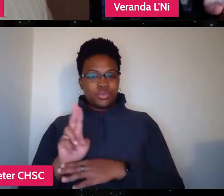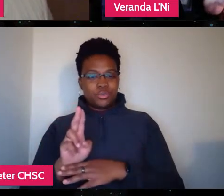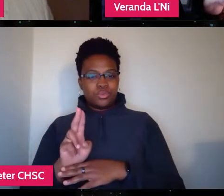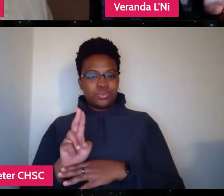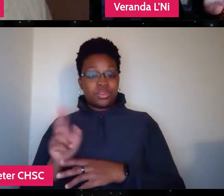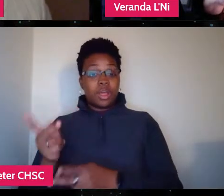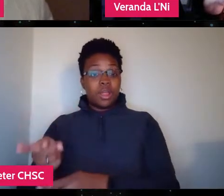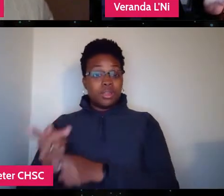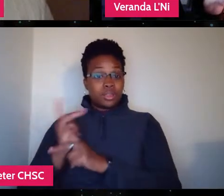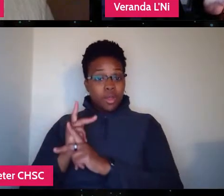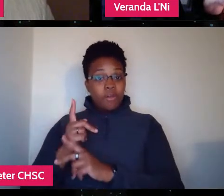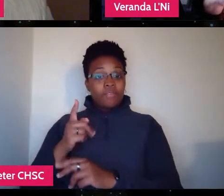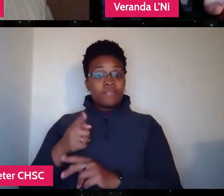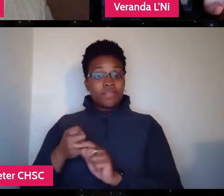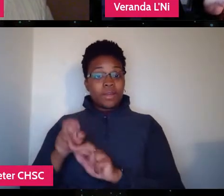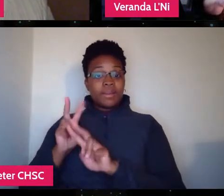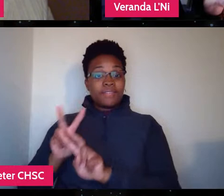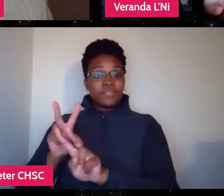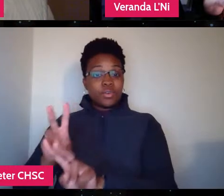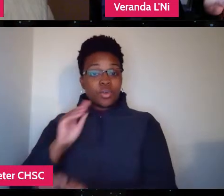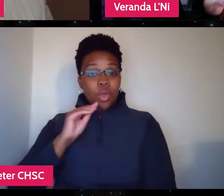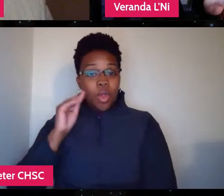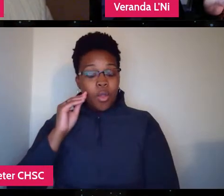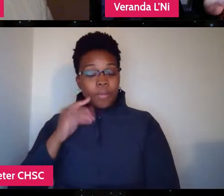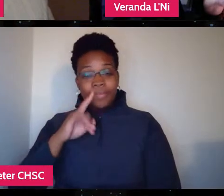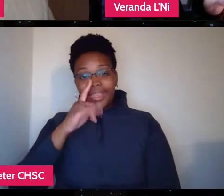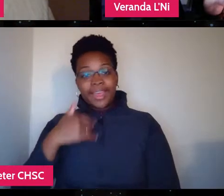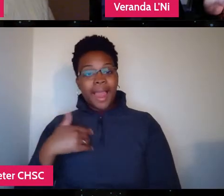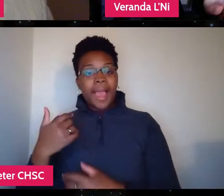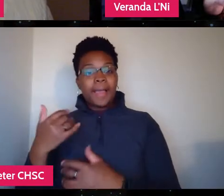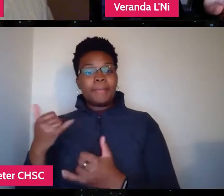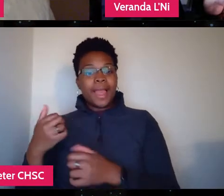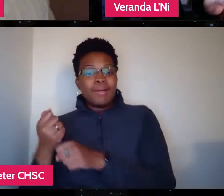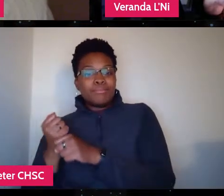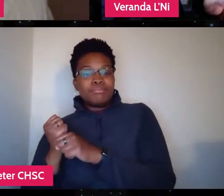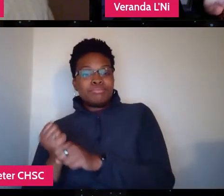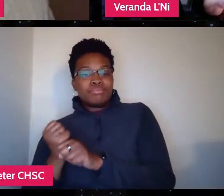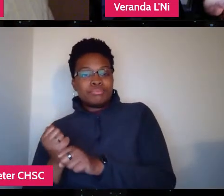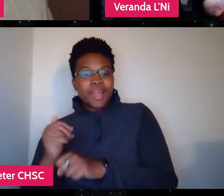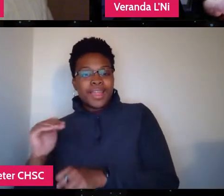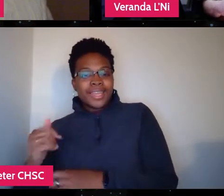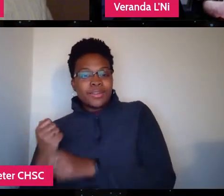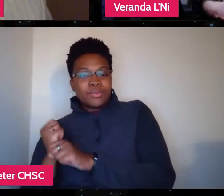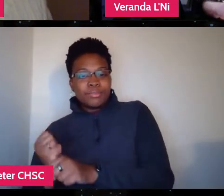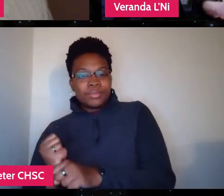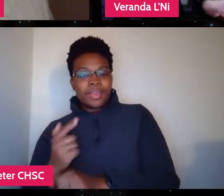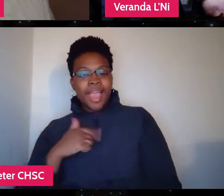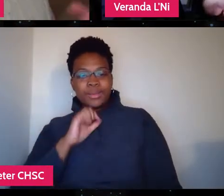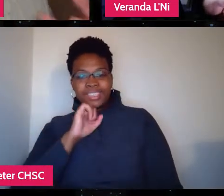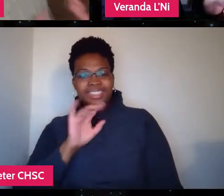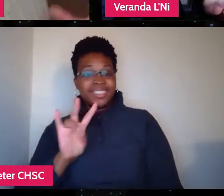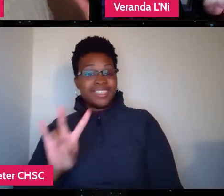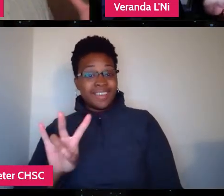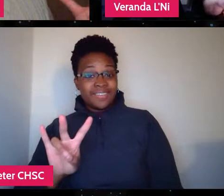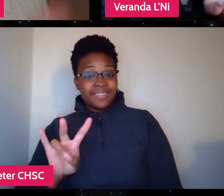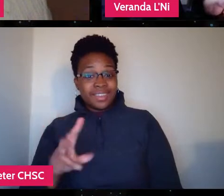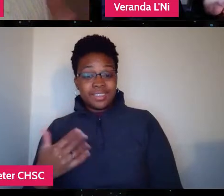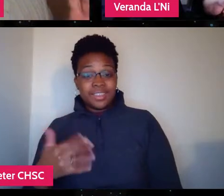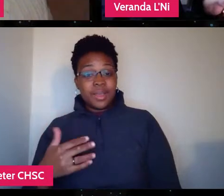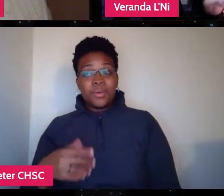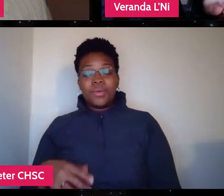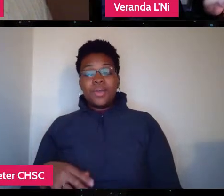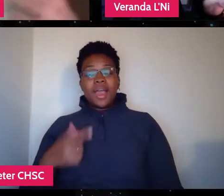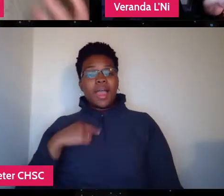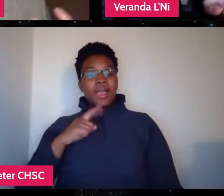funeral home, the kid that I was like played Little League with, you know, when I was 7 years old or whatever. So like, I